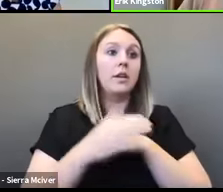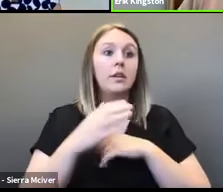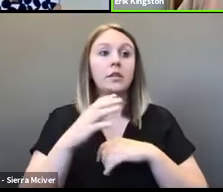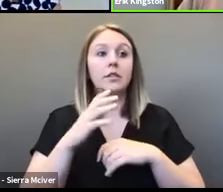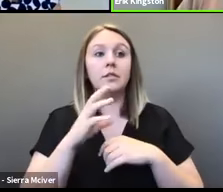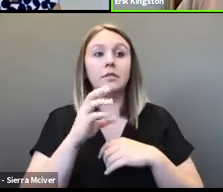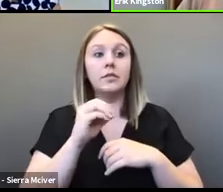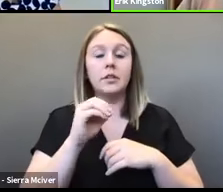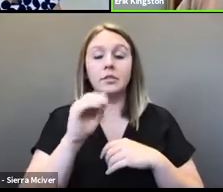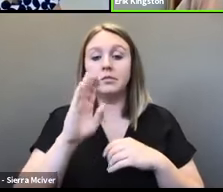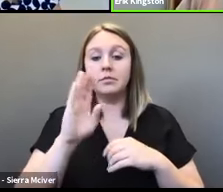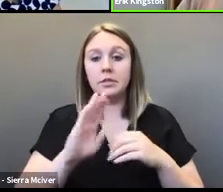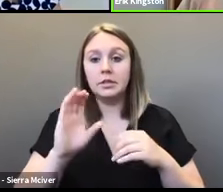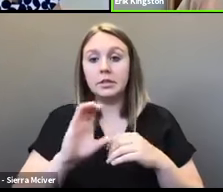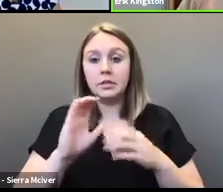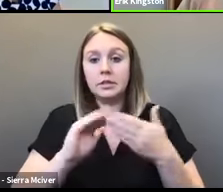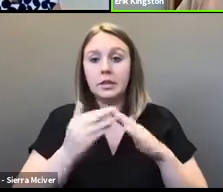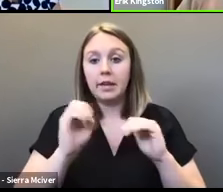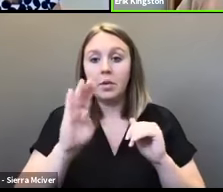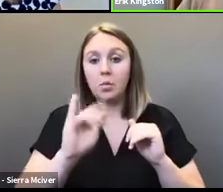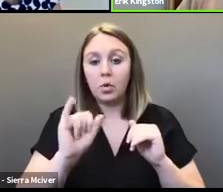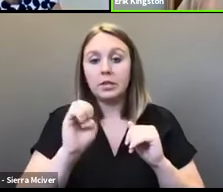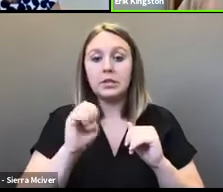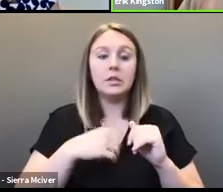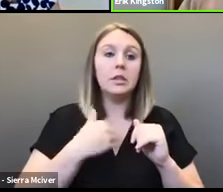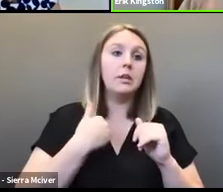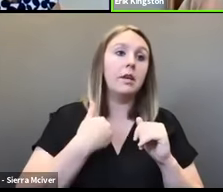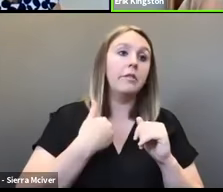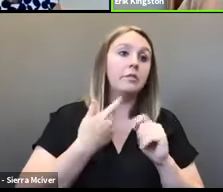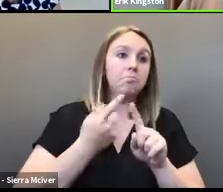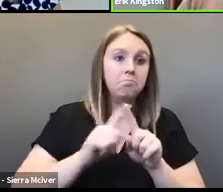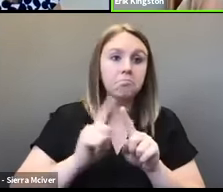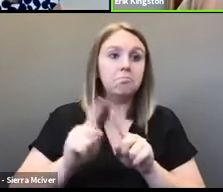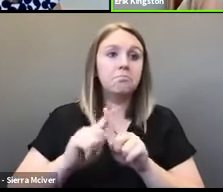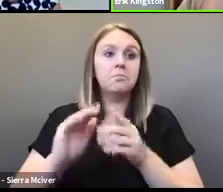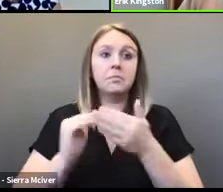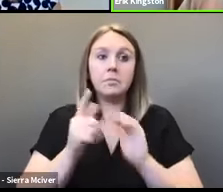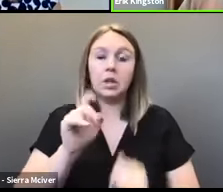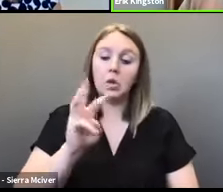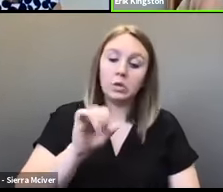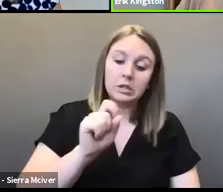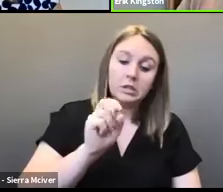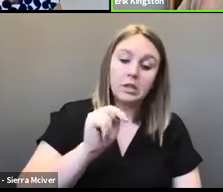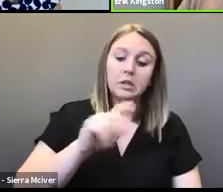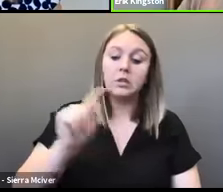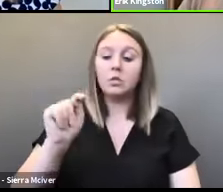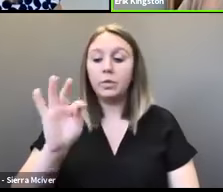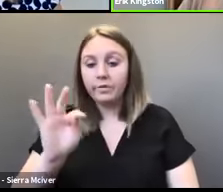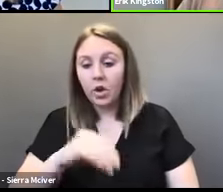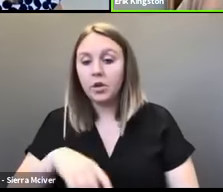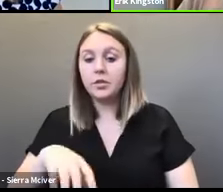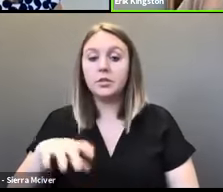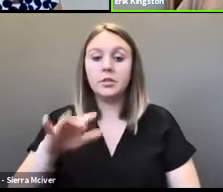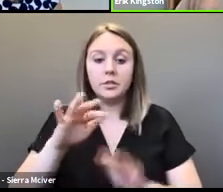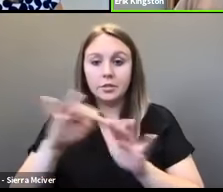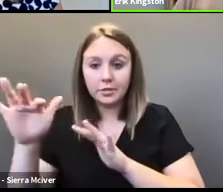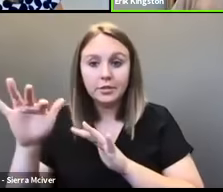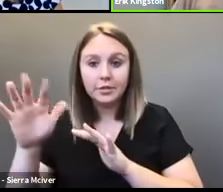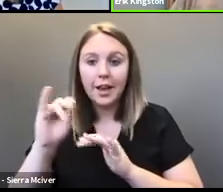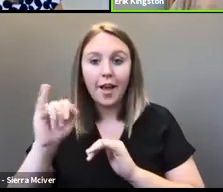'Alene, Lewiston, Twin Falls, and Idaho Falls. I just realized I should